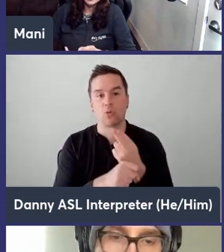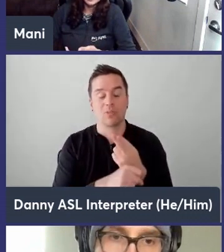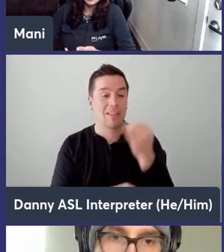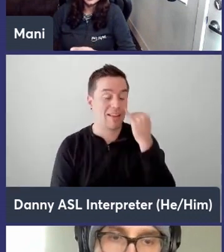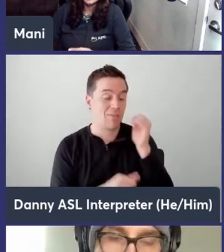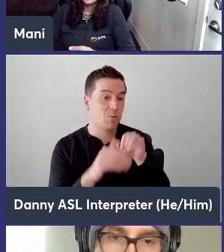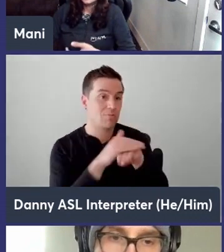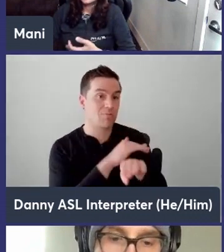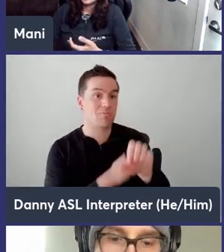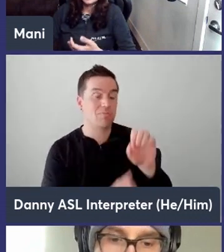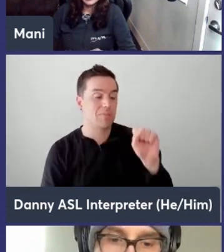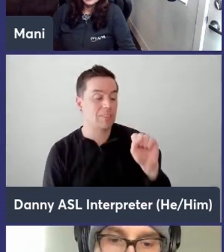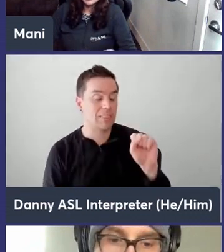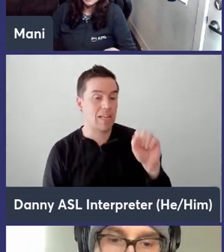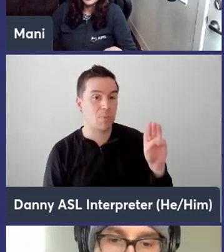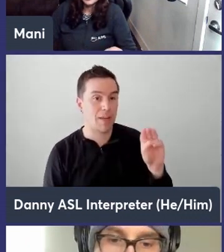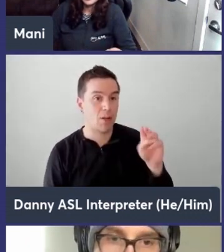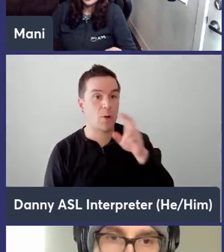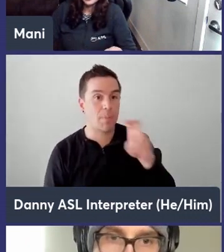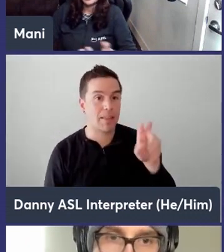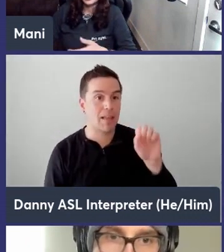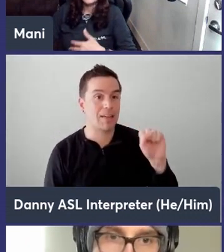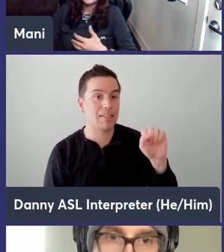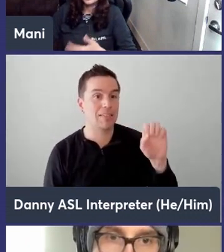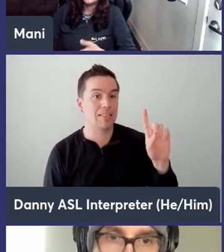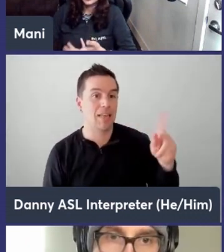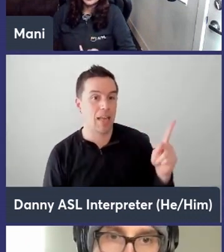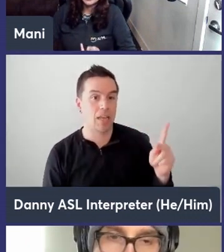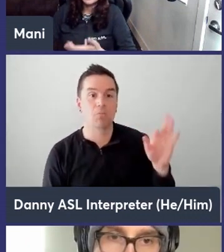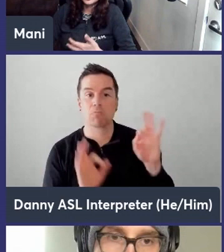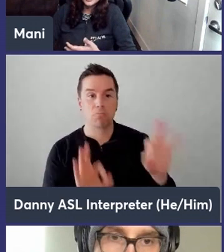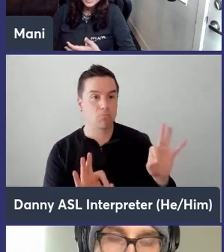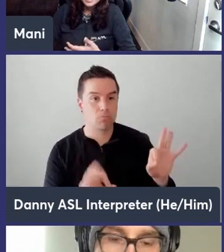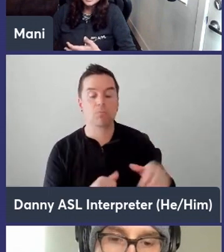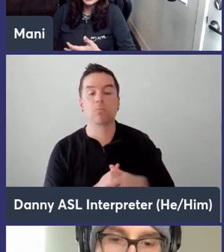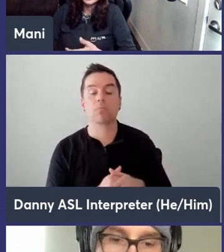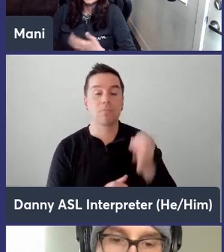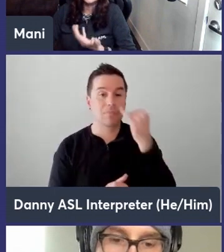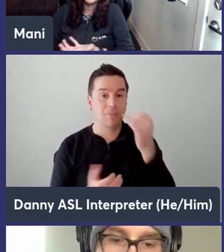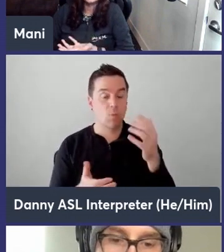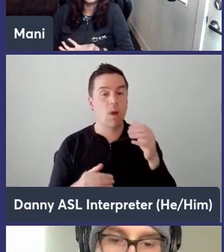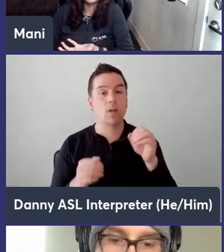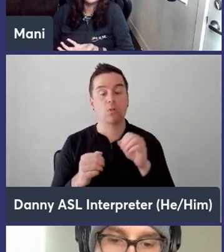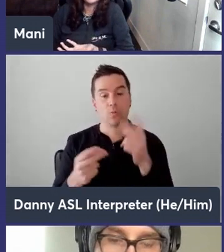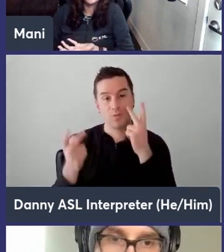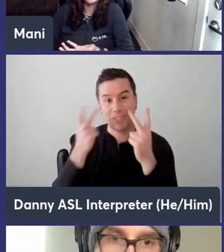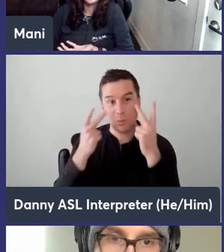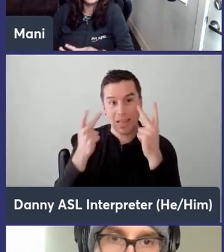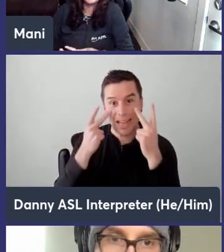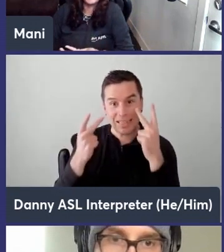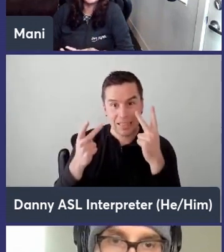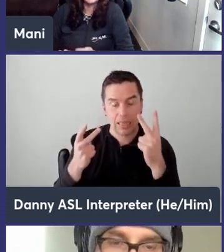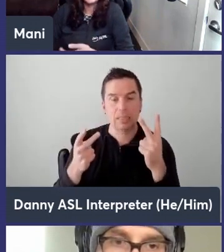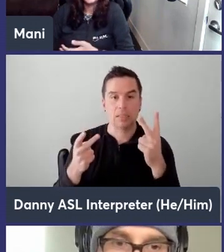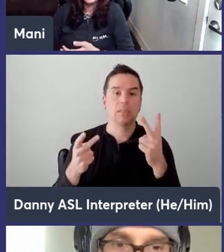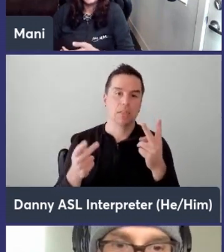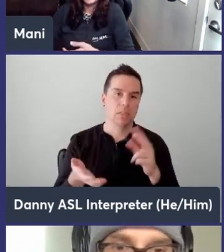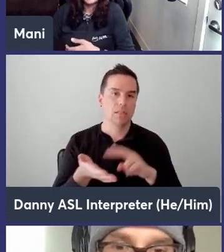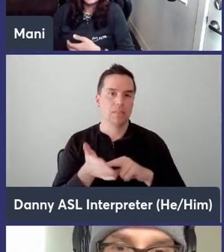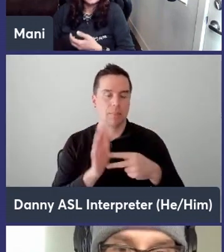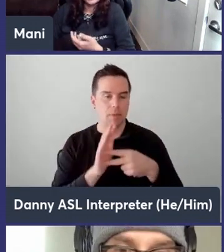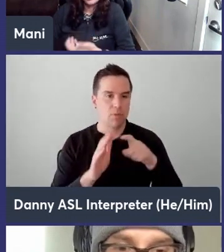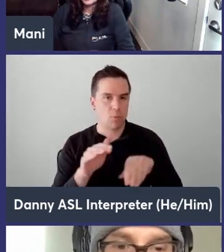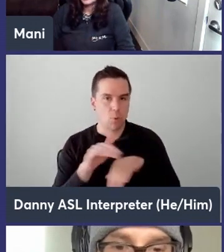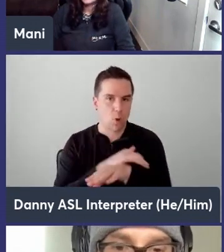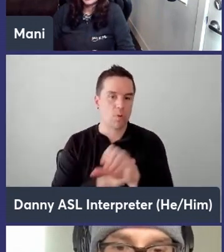Python SDK. That's it. That's pretty much it. But if you want to come and visualize it, then you have to come to Studio and visualize it.